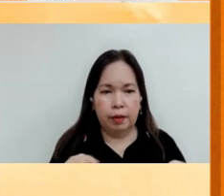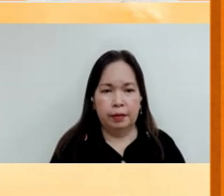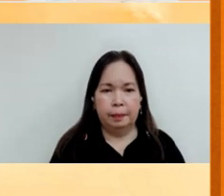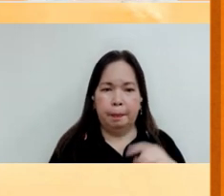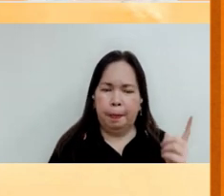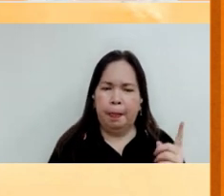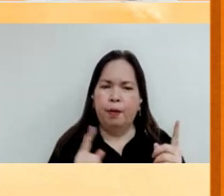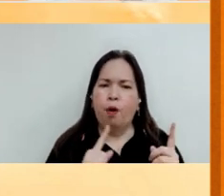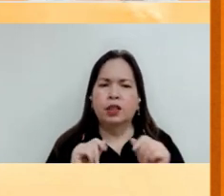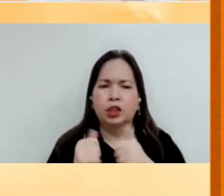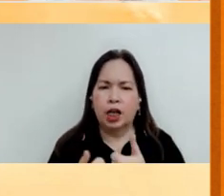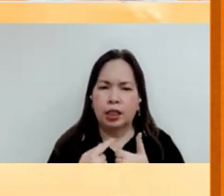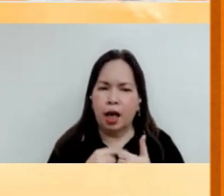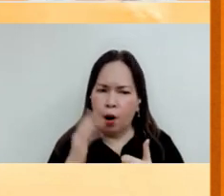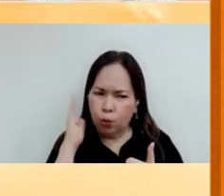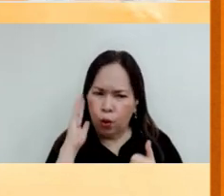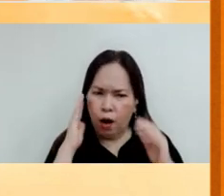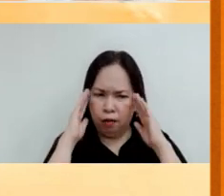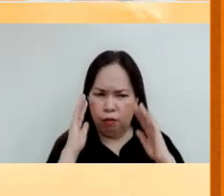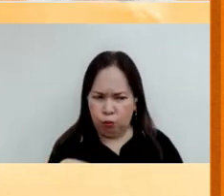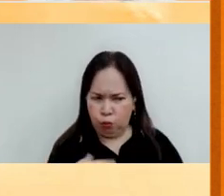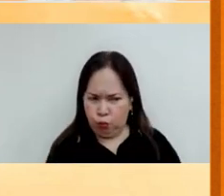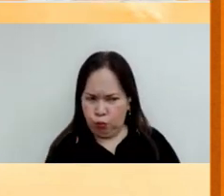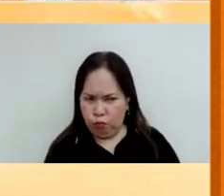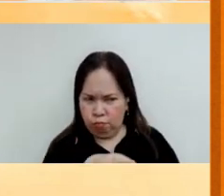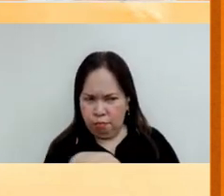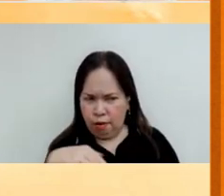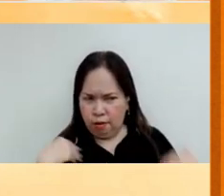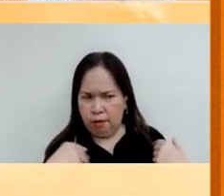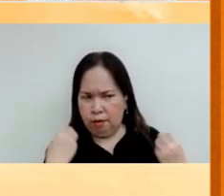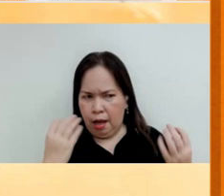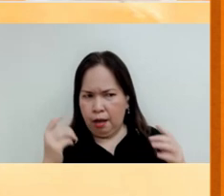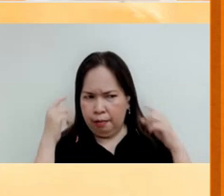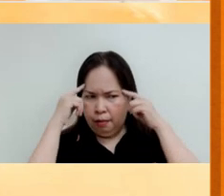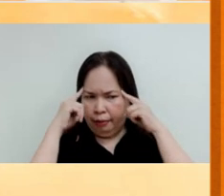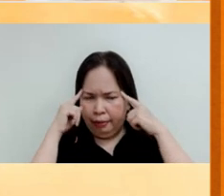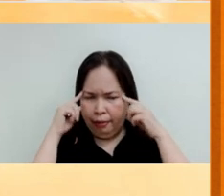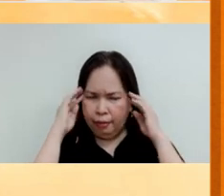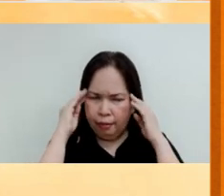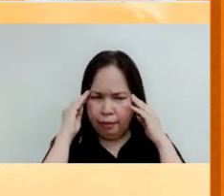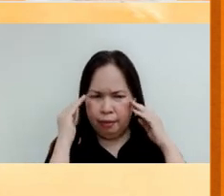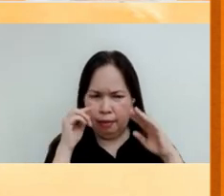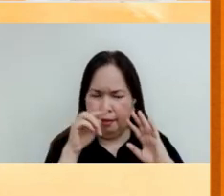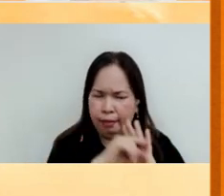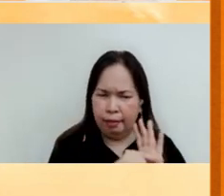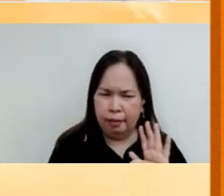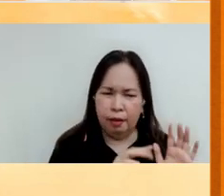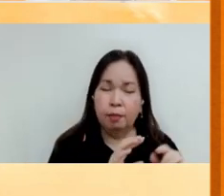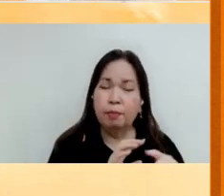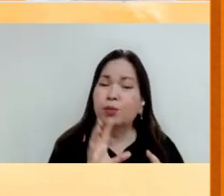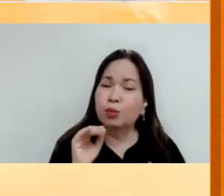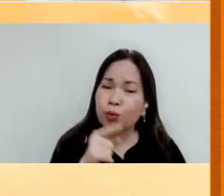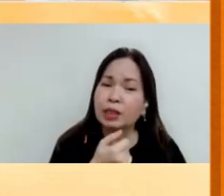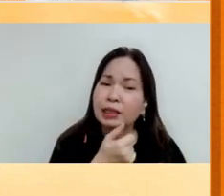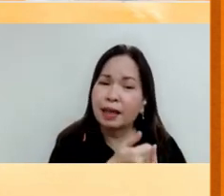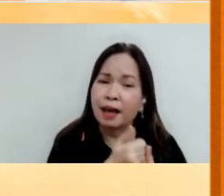feelings because of age. Parang bata-bata mo pa, dami mo nang iniisip, no? Not recognizing that they have their own inner world. They